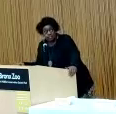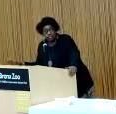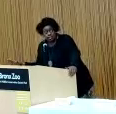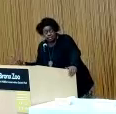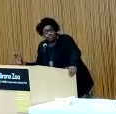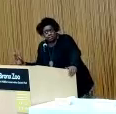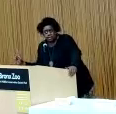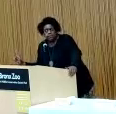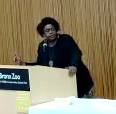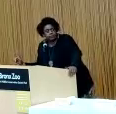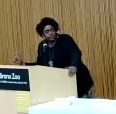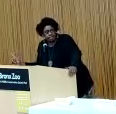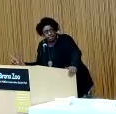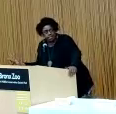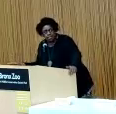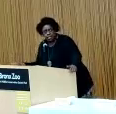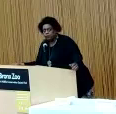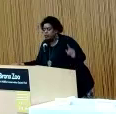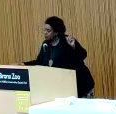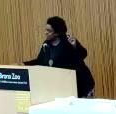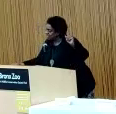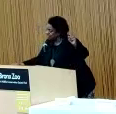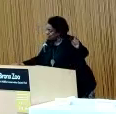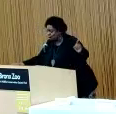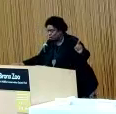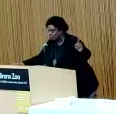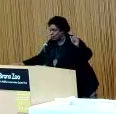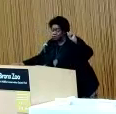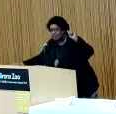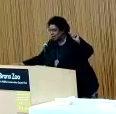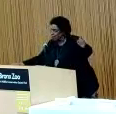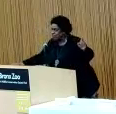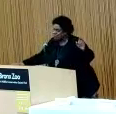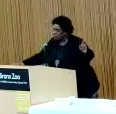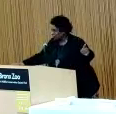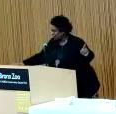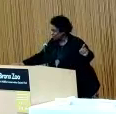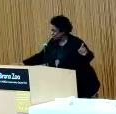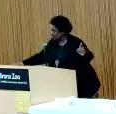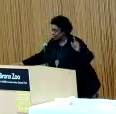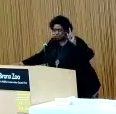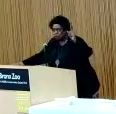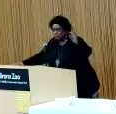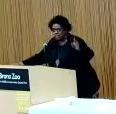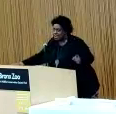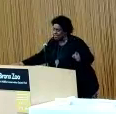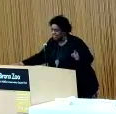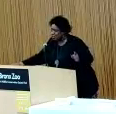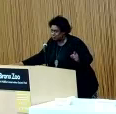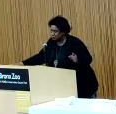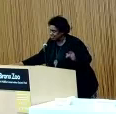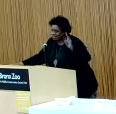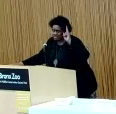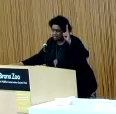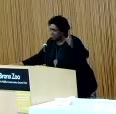run don't ever forget if you do not get in your car if you do not open up the door the mortgage guide doesn't